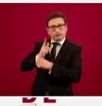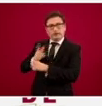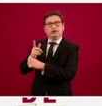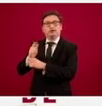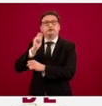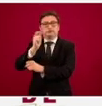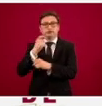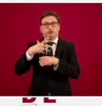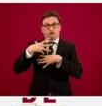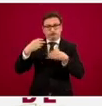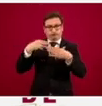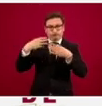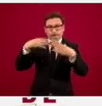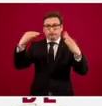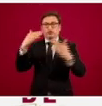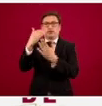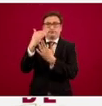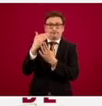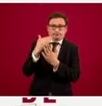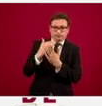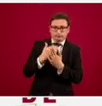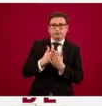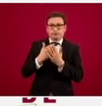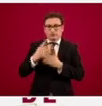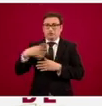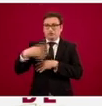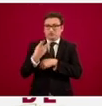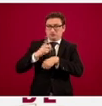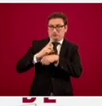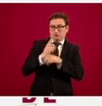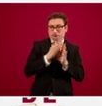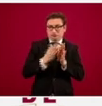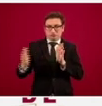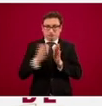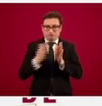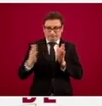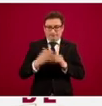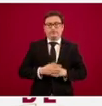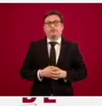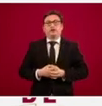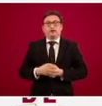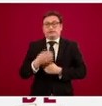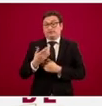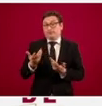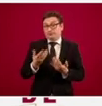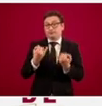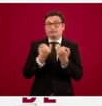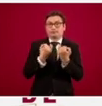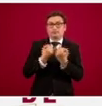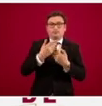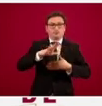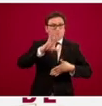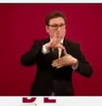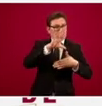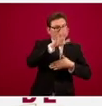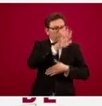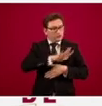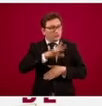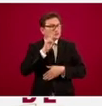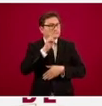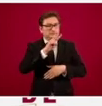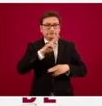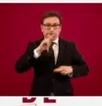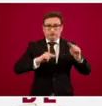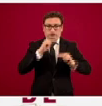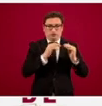trend. It seems that some of these countries have reached their peak when it comes to the rhythm